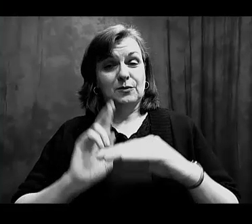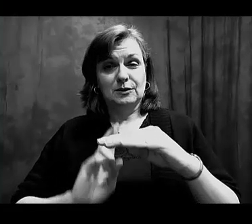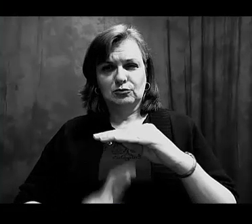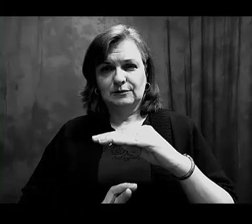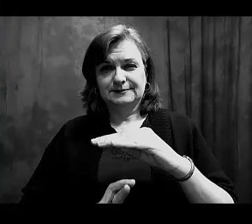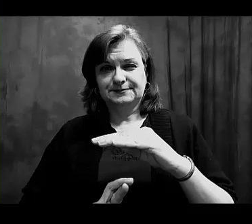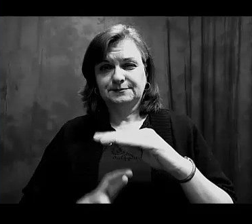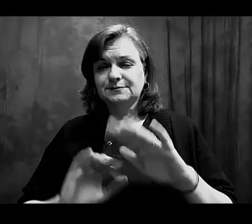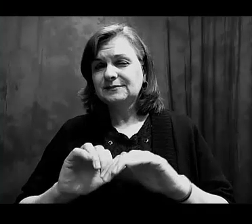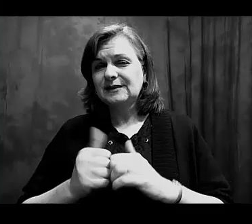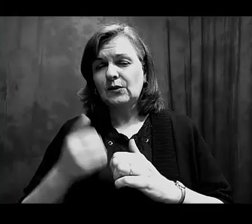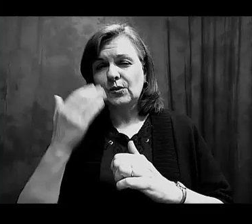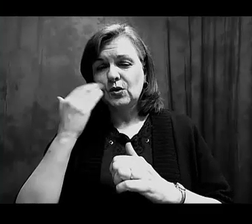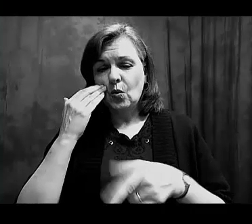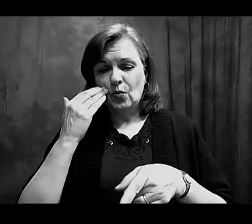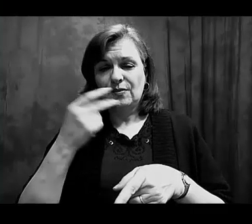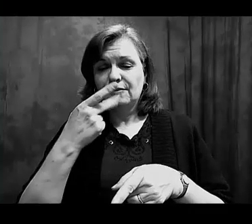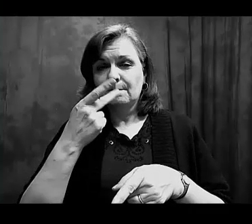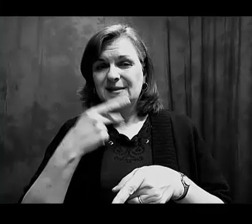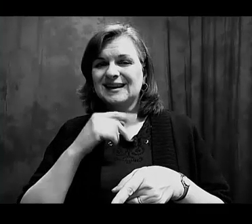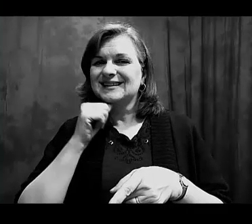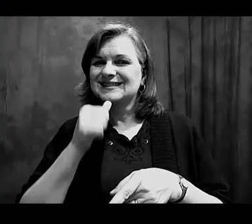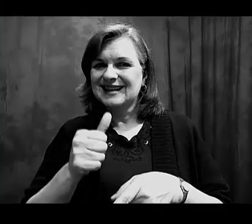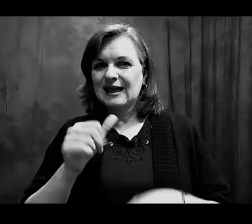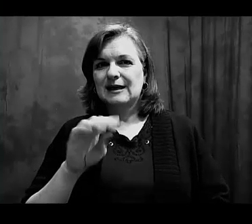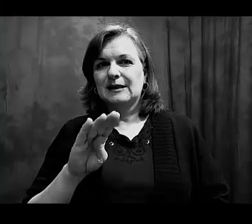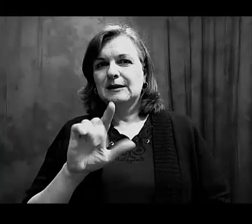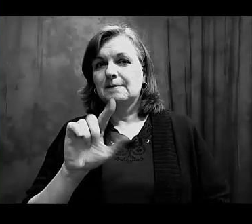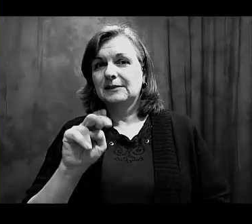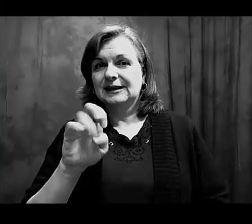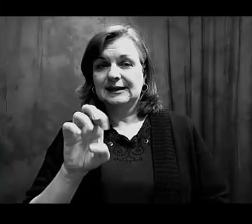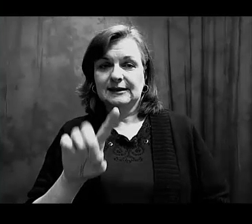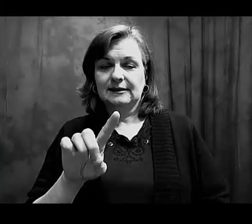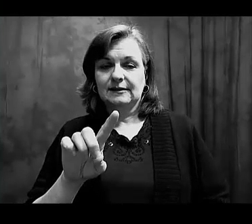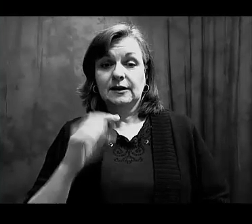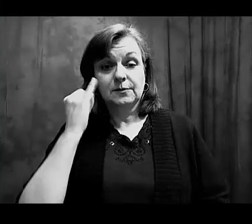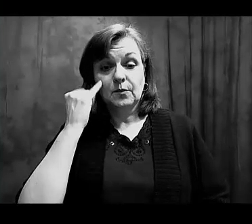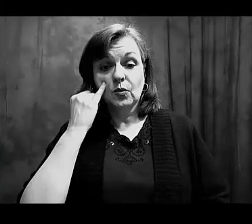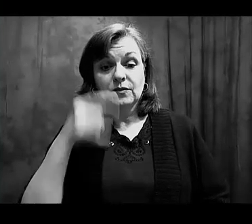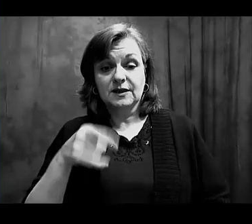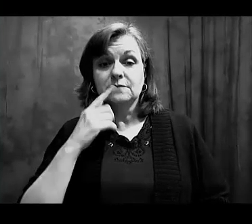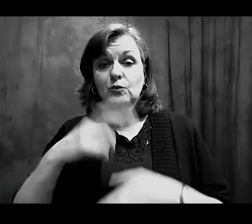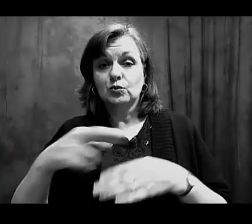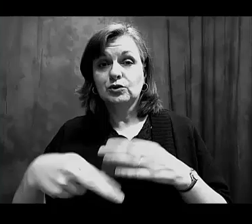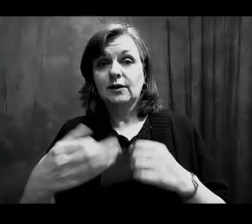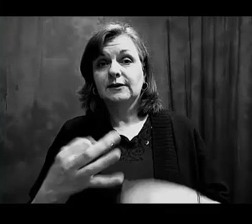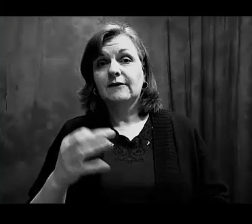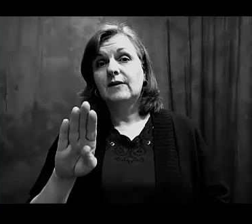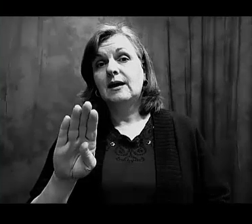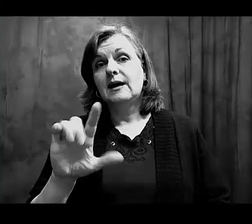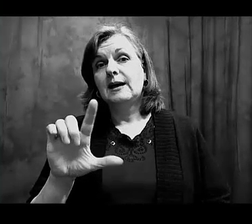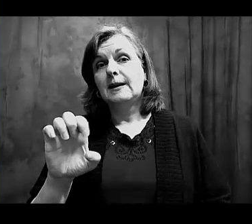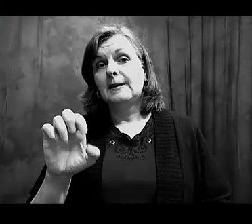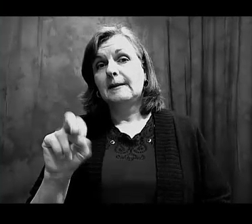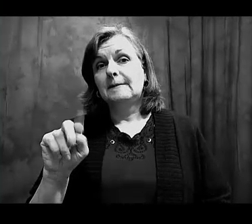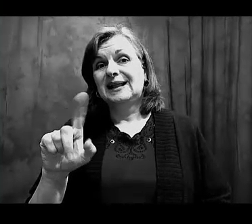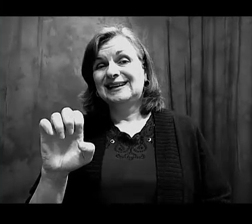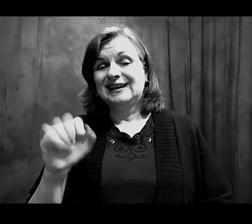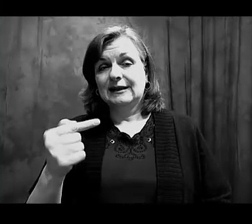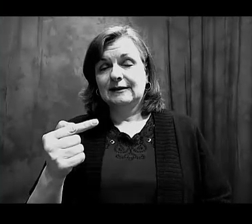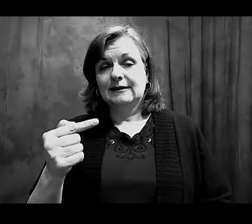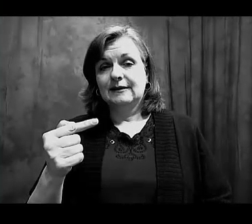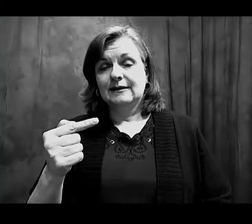Fine. But if we would cross that heterozygote, how do we know that this pink flower is not